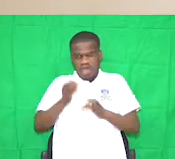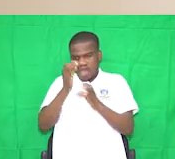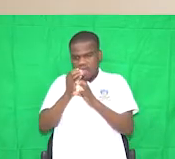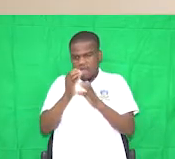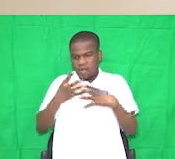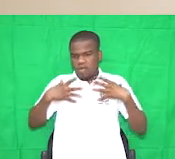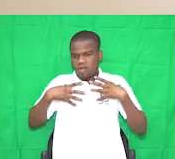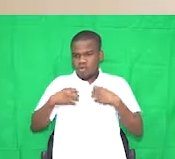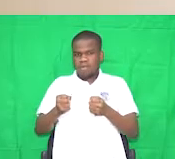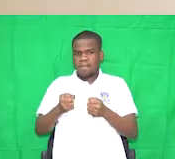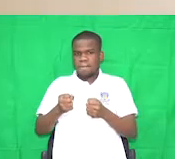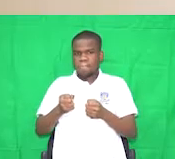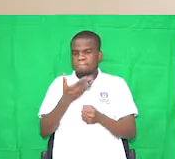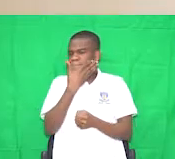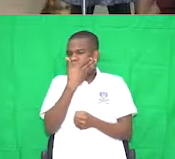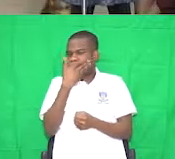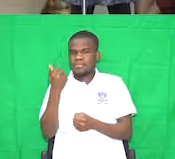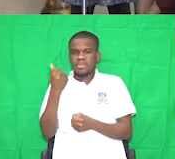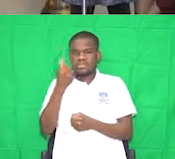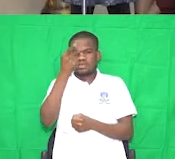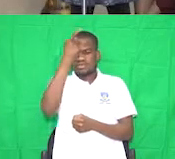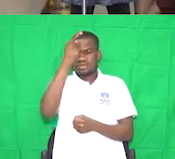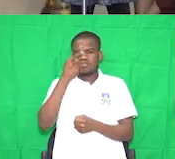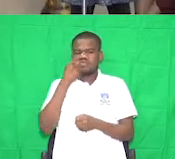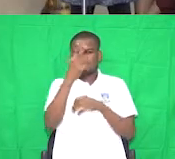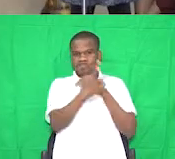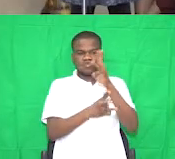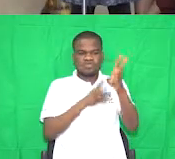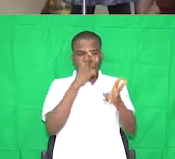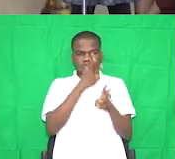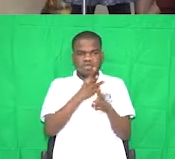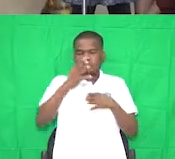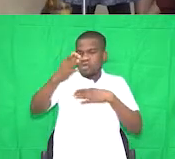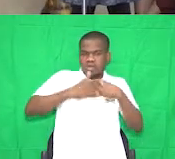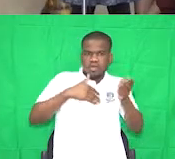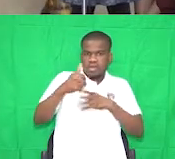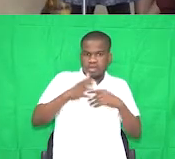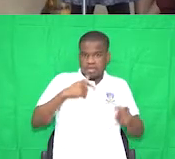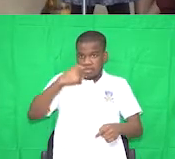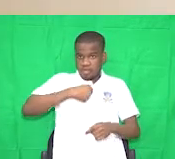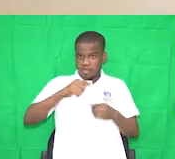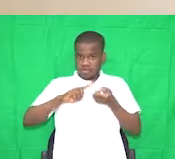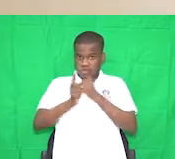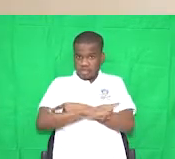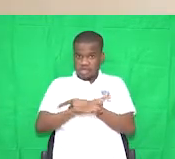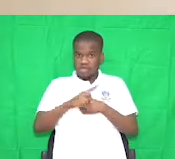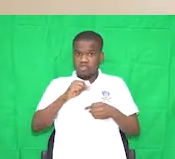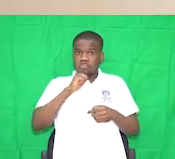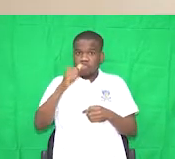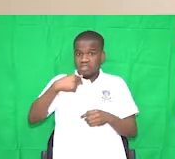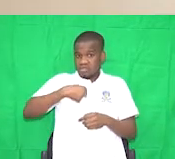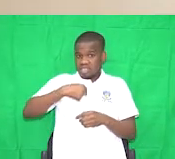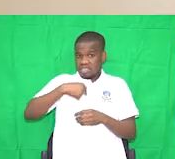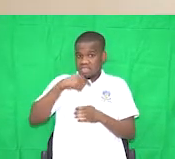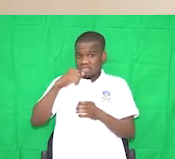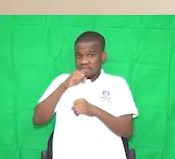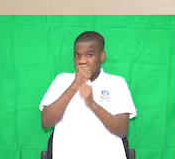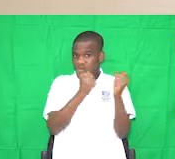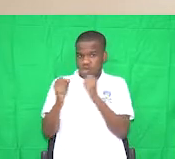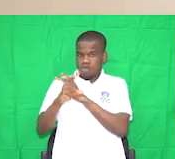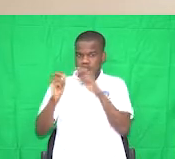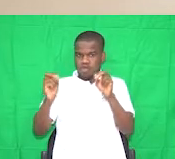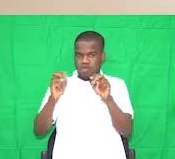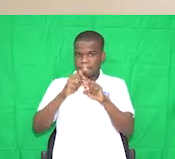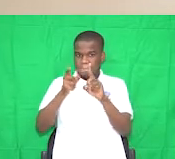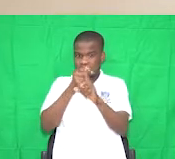are the best parents in the world. Everything I am today and everything I may become tomorrow